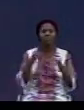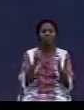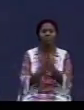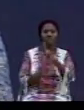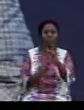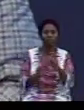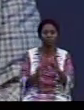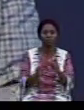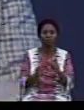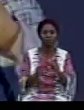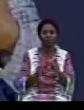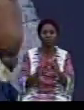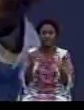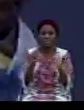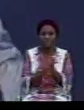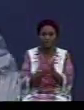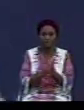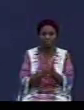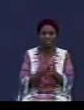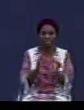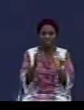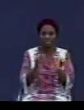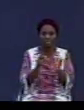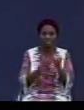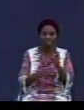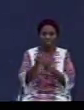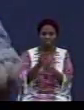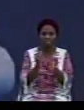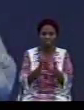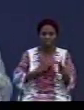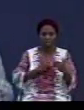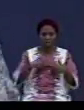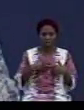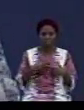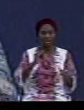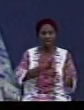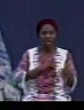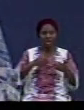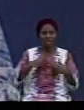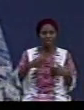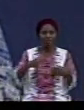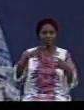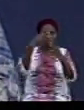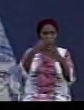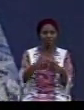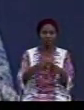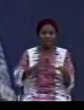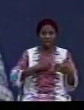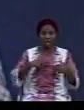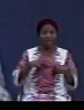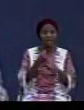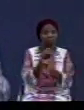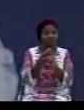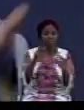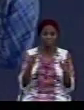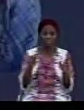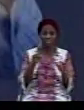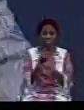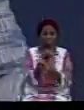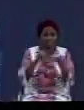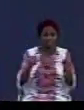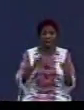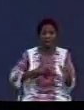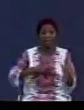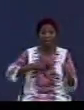I have the name, I have salvation. My name is written in the book of life. I